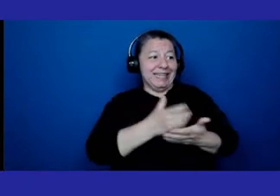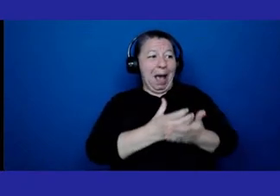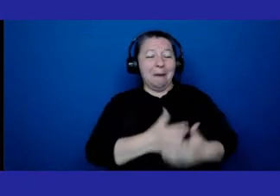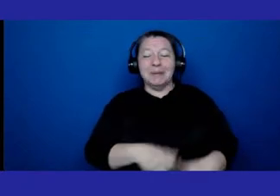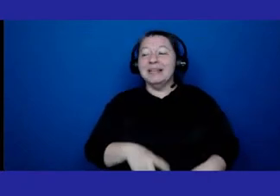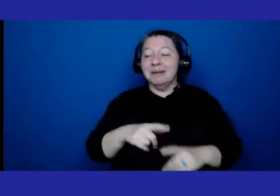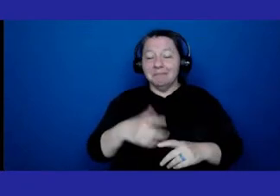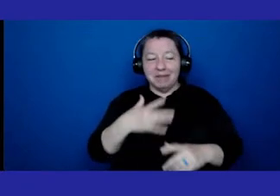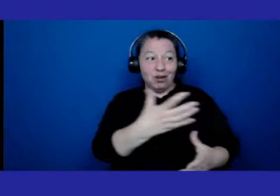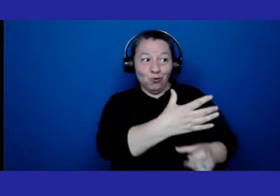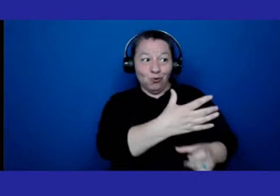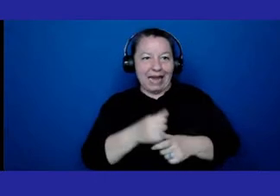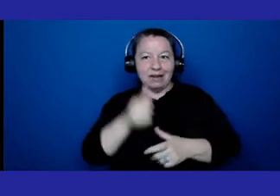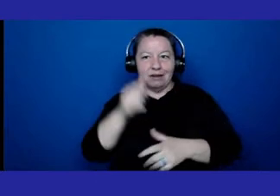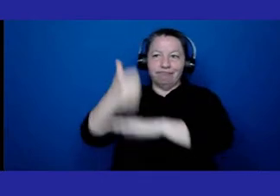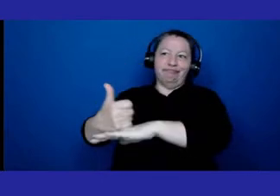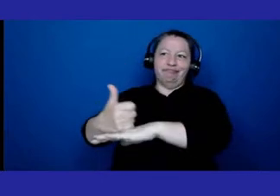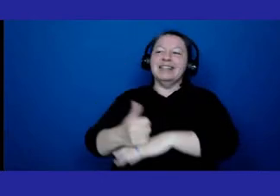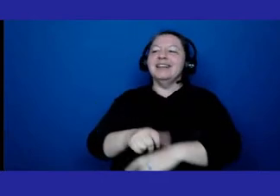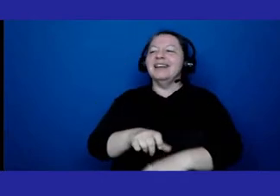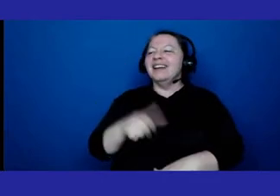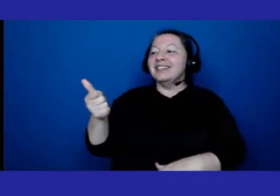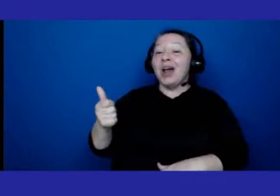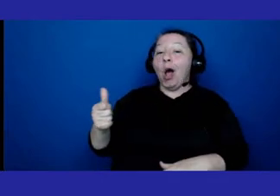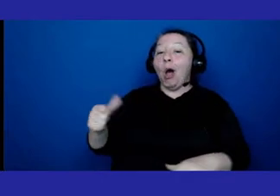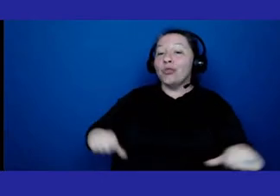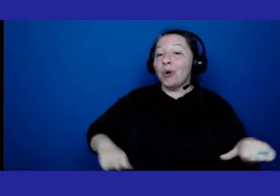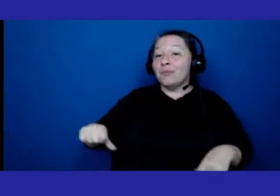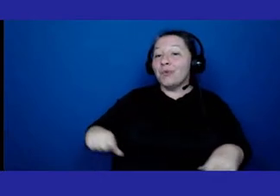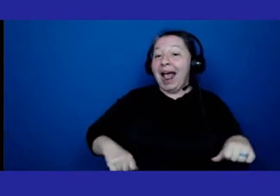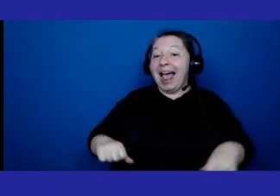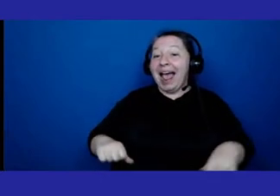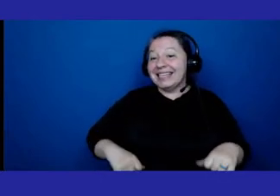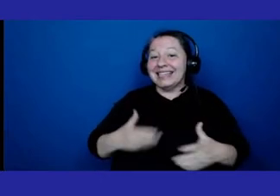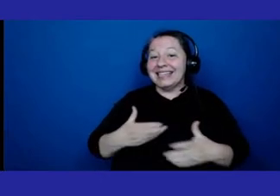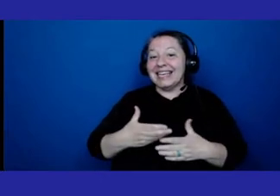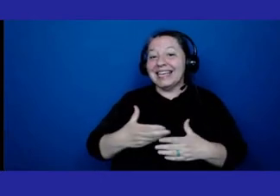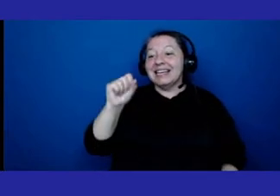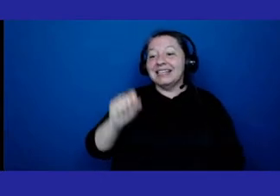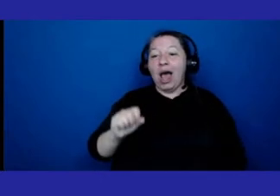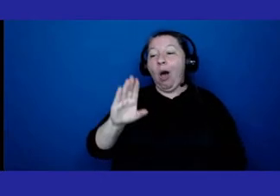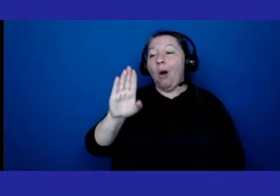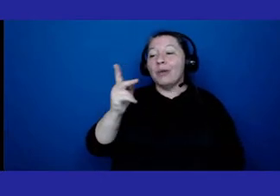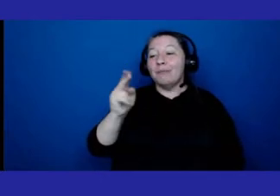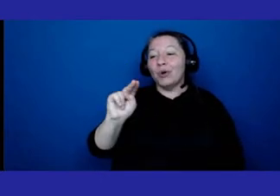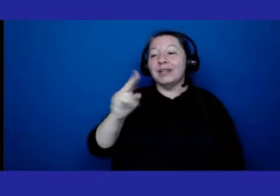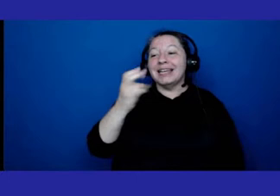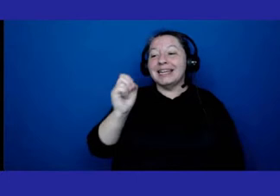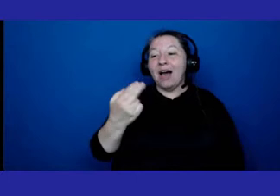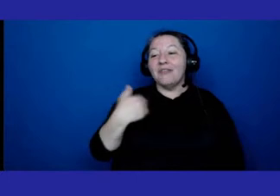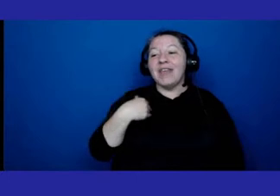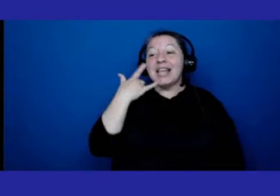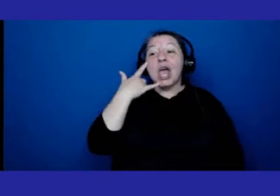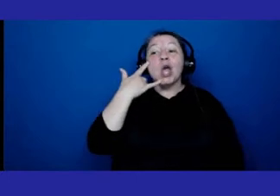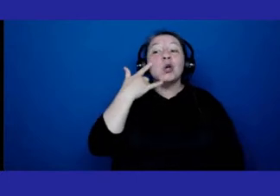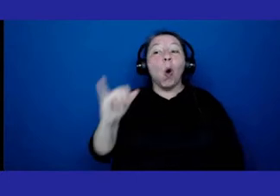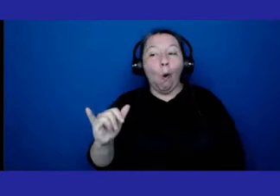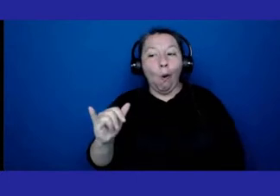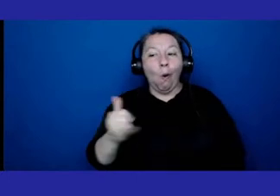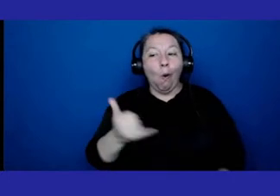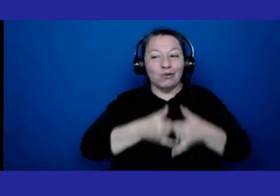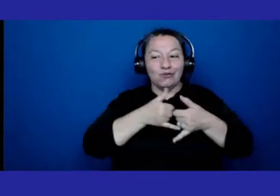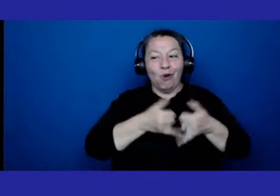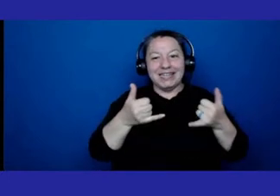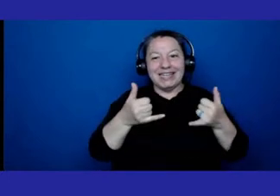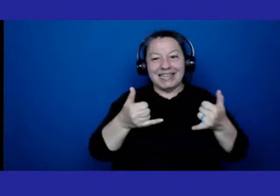Just another bragging right. Yeah. South Brooklyn Health has a gold trophy today in denial. So the system